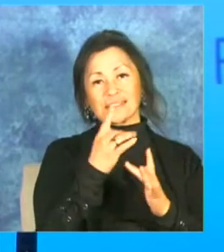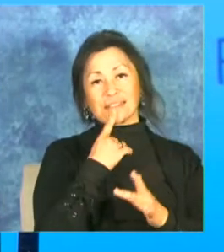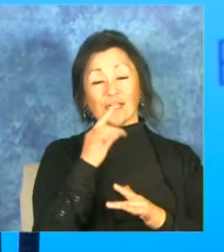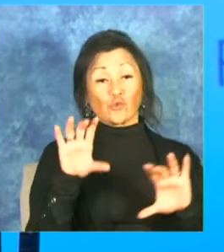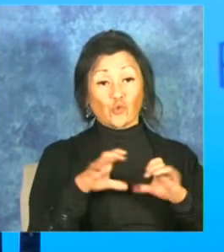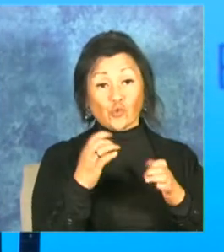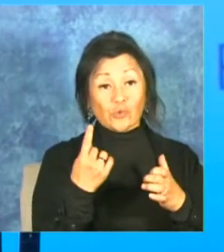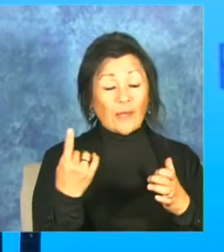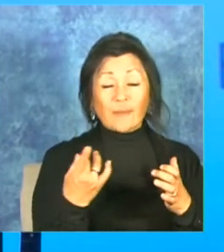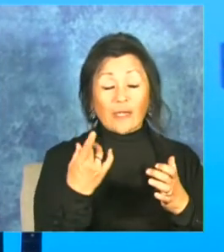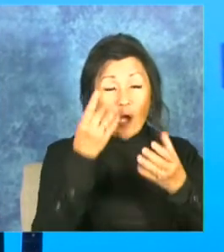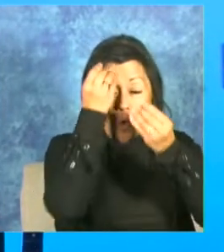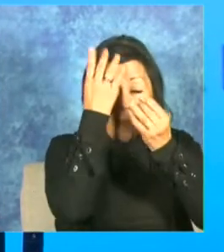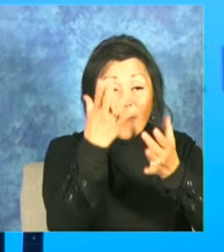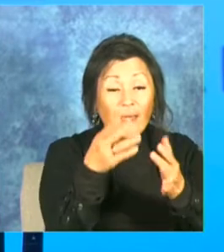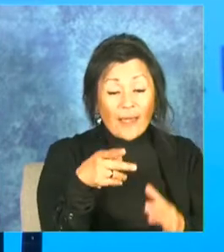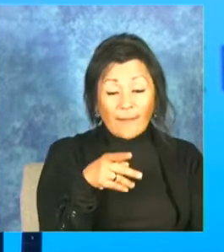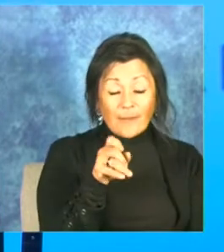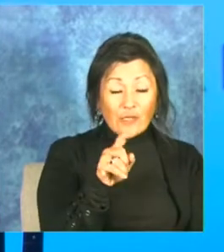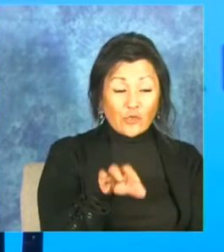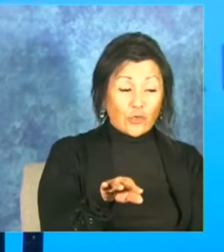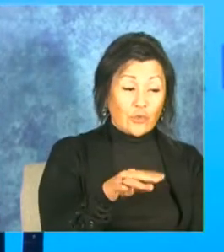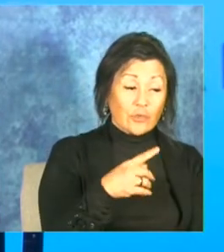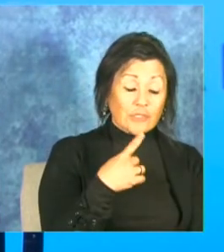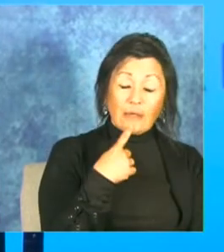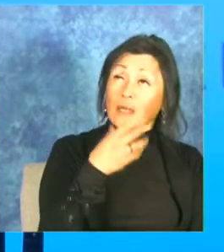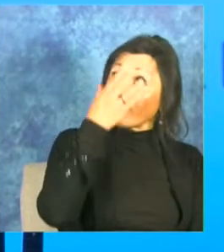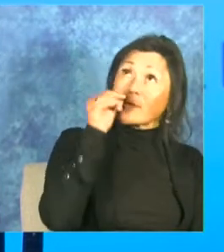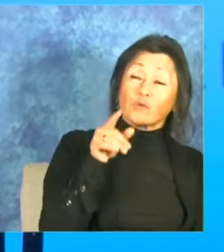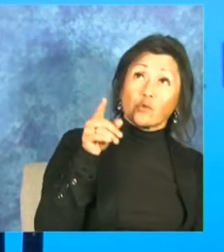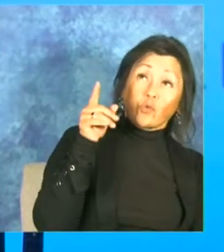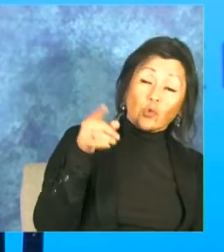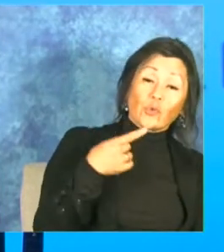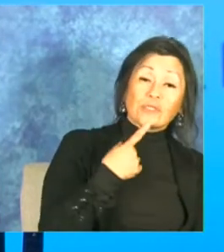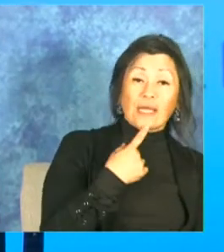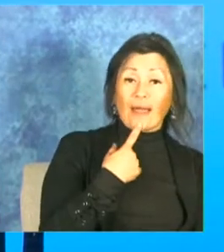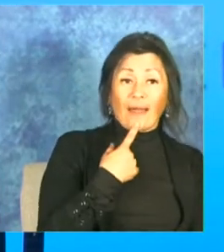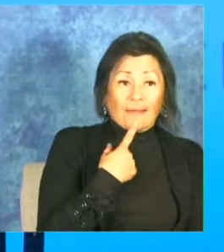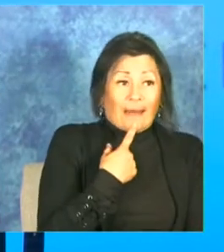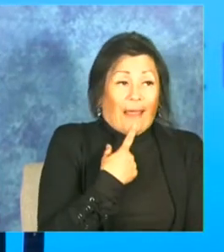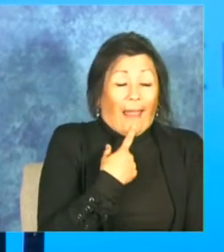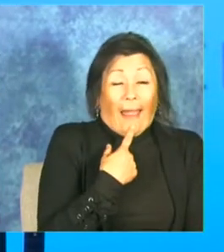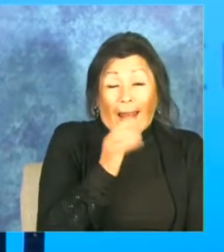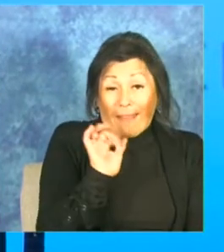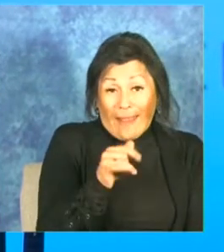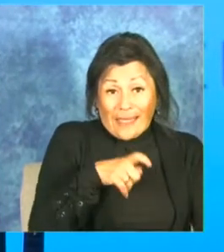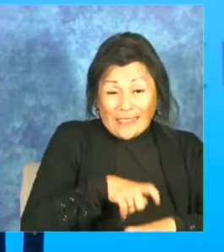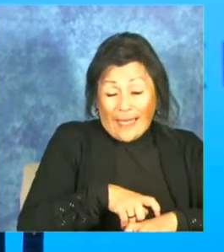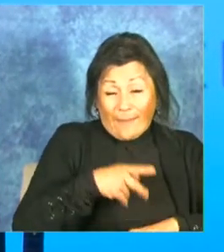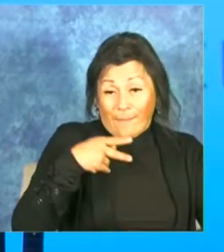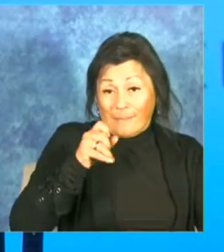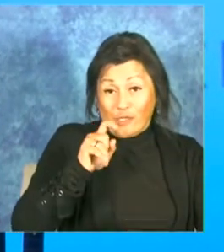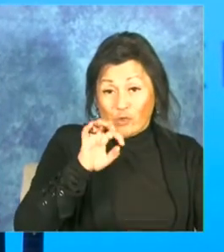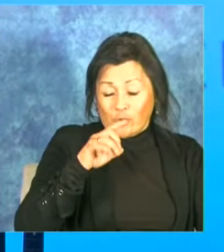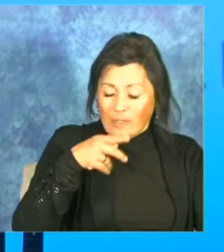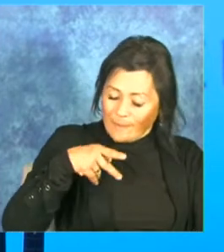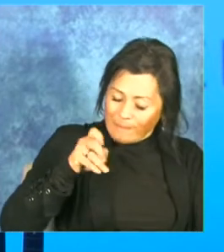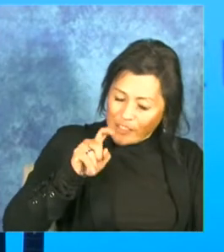do something, just do it. Peter said, because you say so. And he's not even a believer yet.